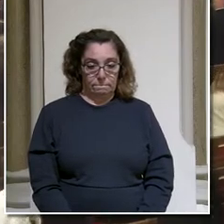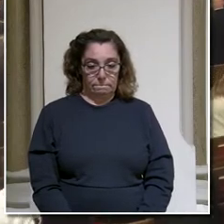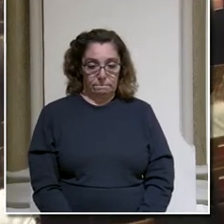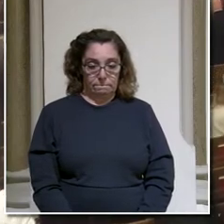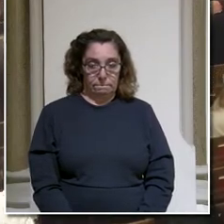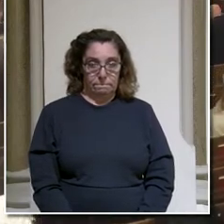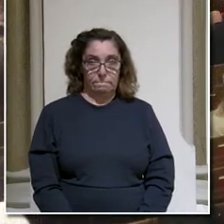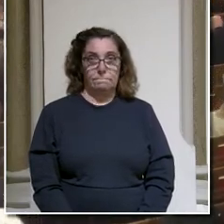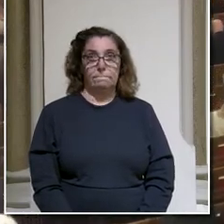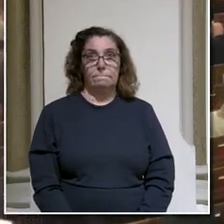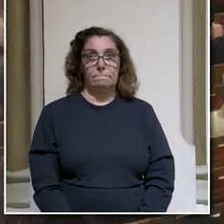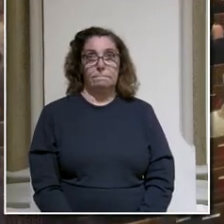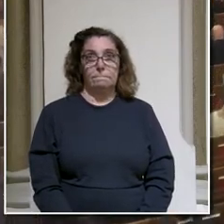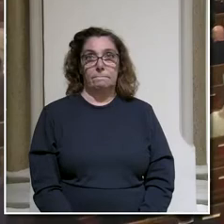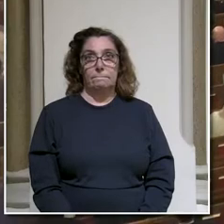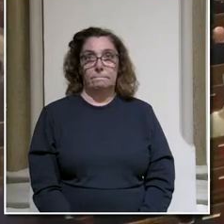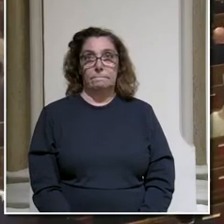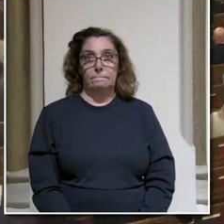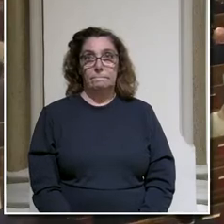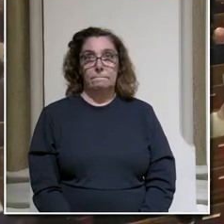Please be seated.